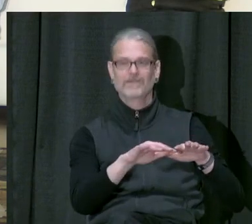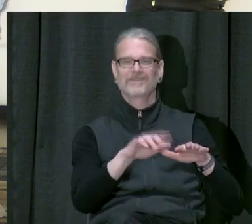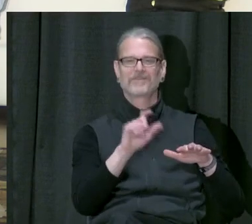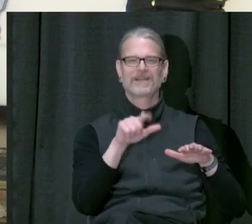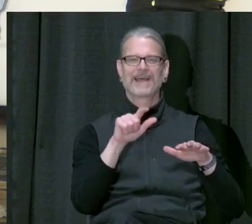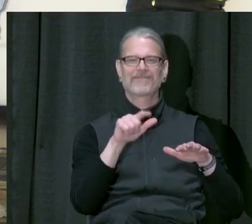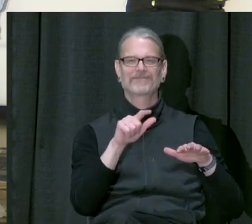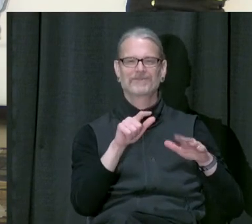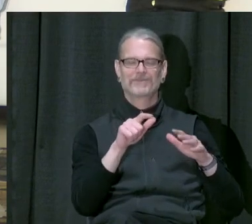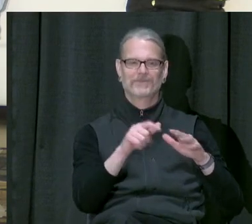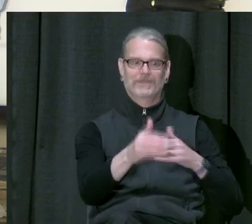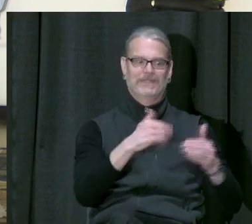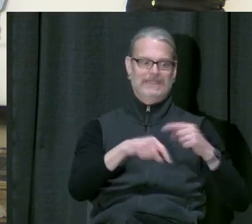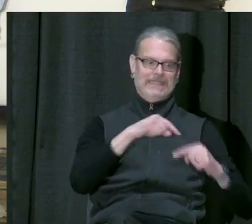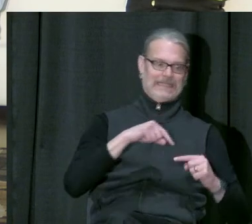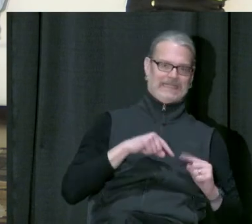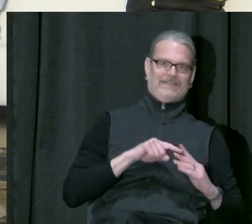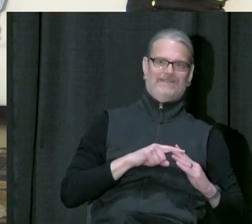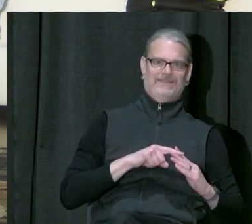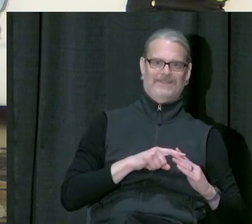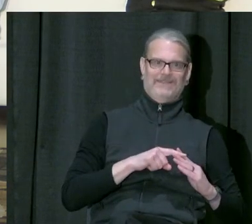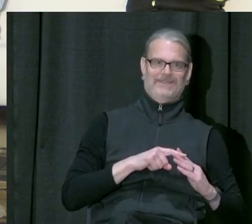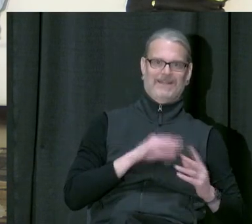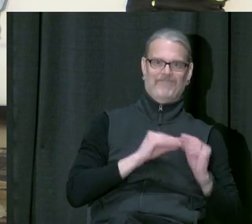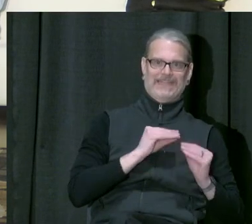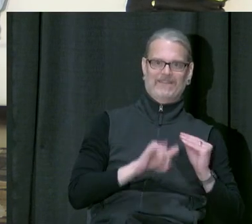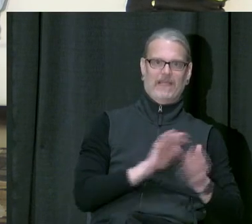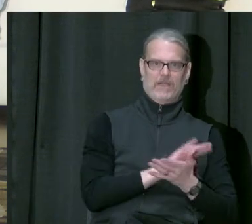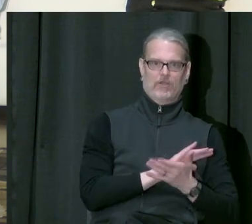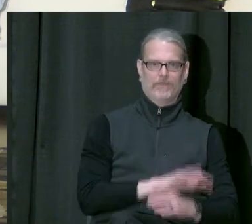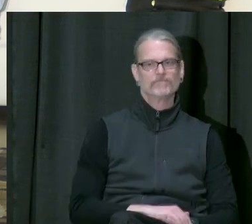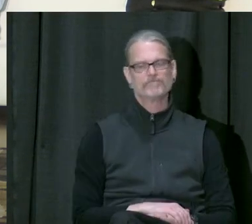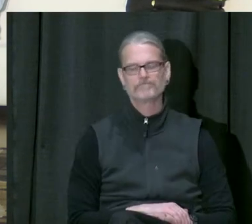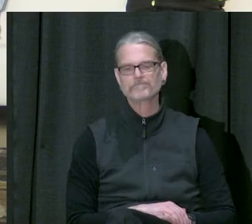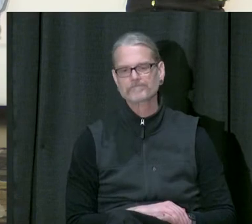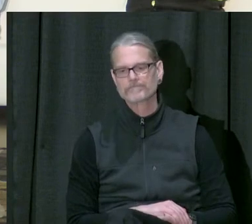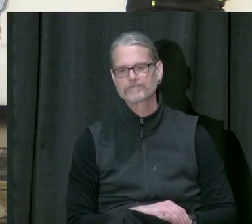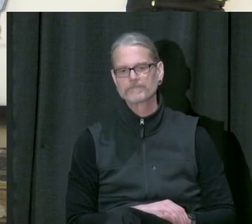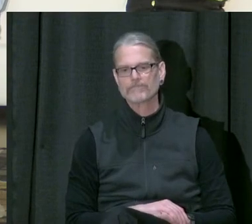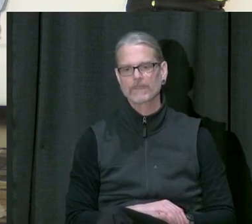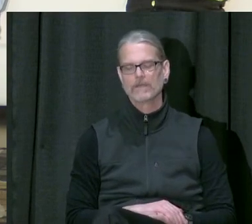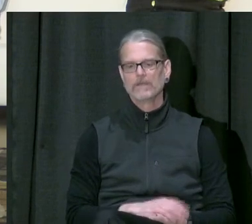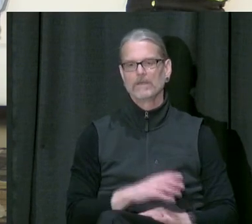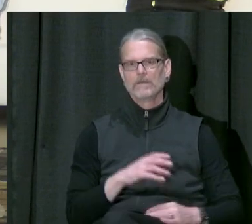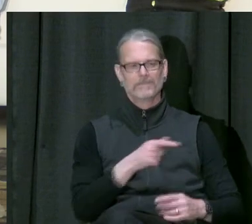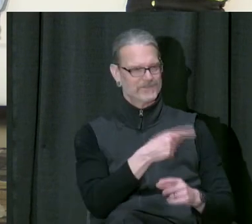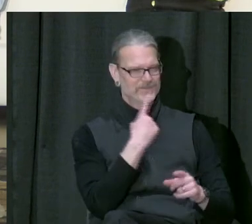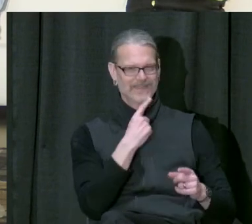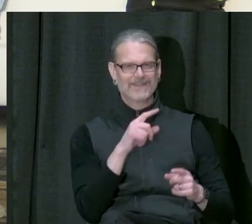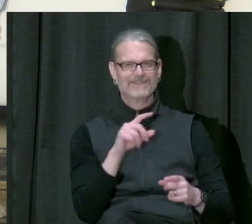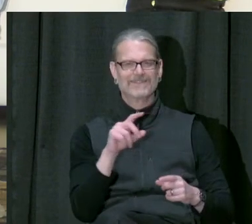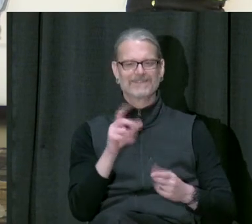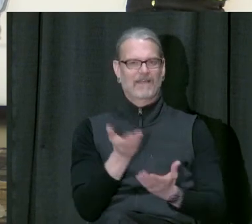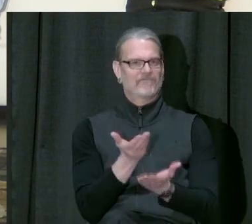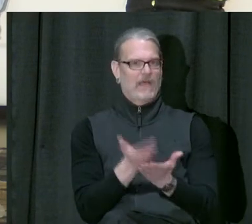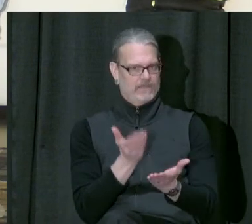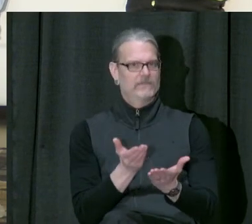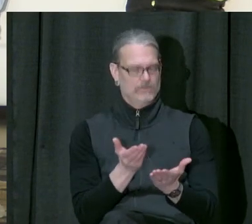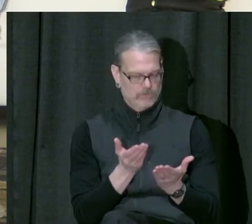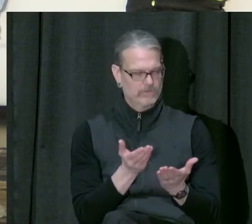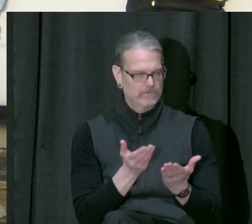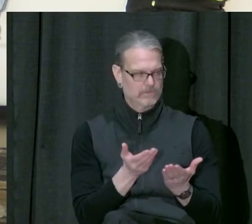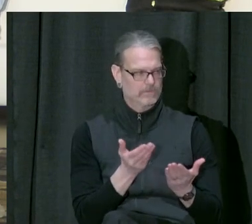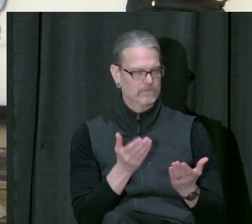those documents, remediating those documents, we will. But that, you use the word validation, Chad.